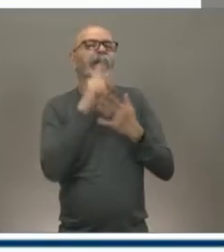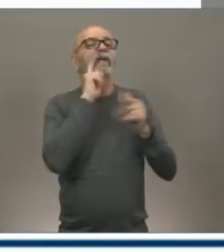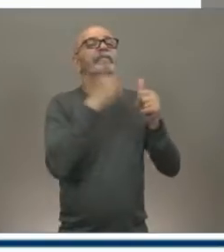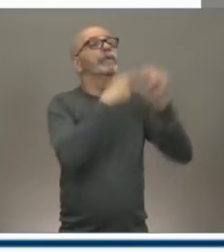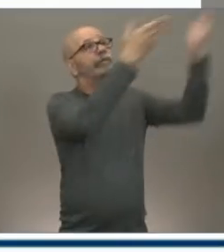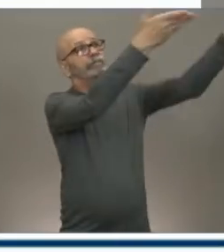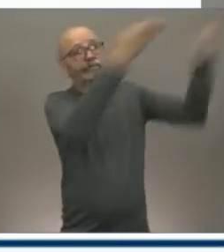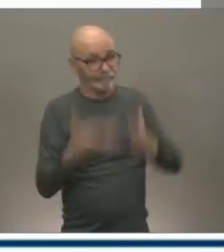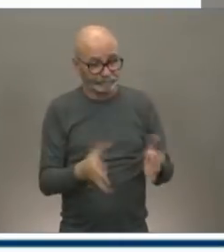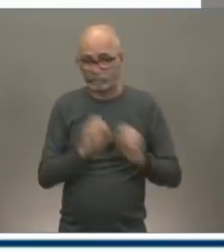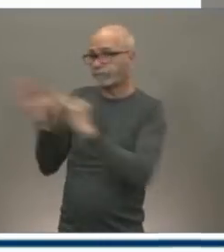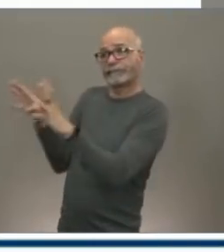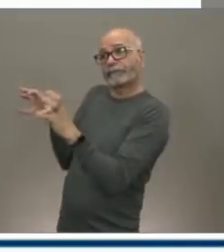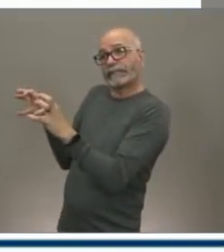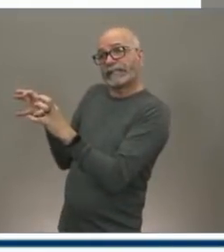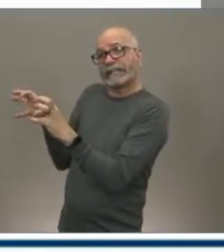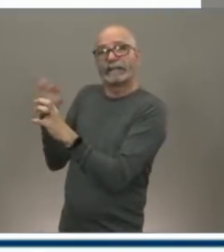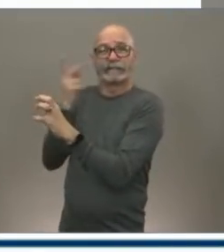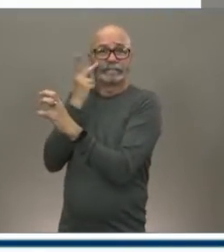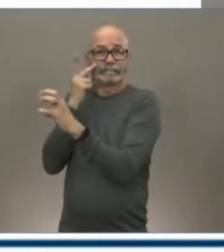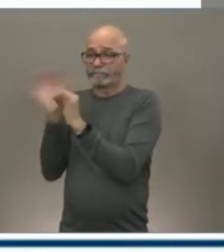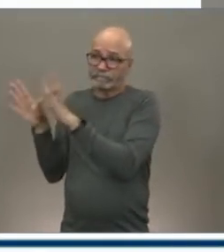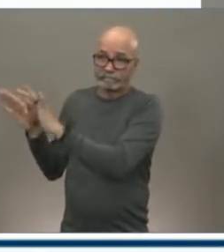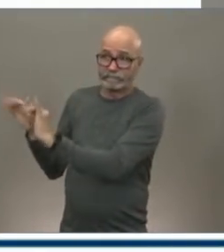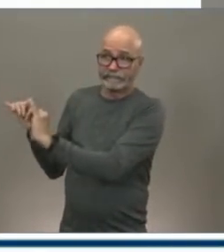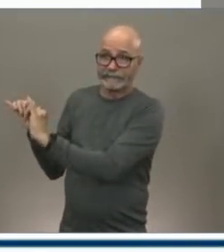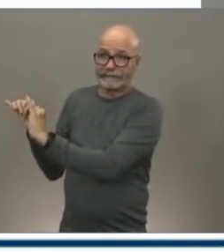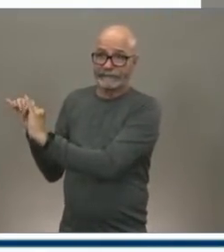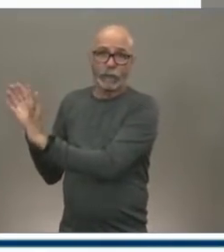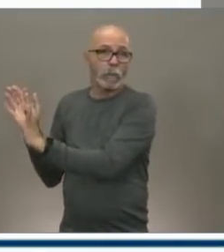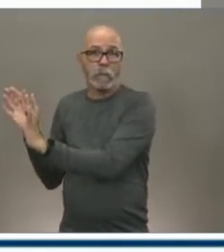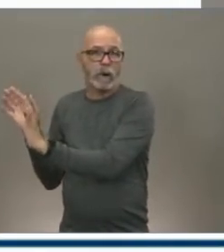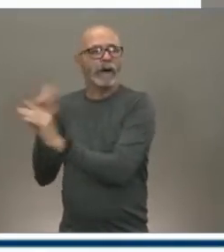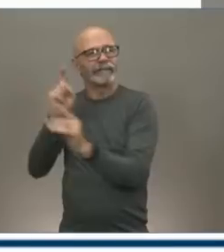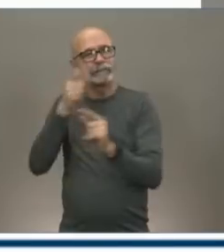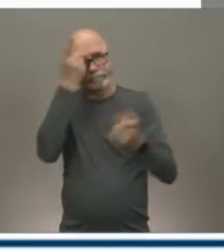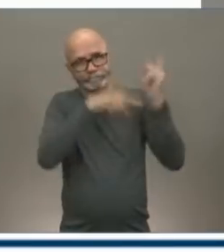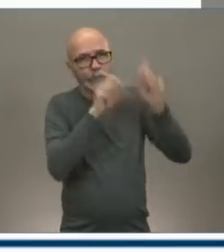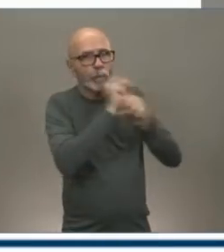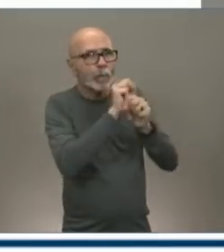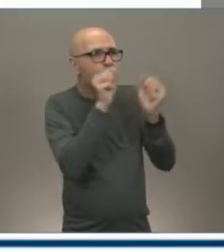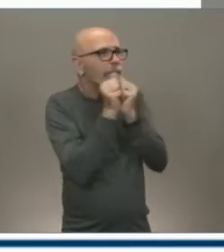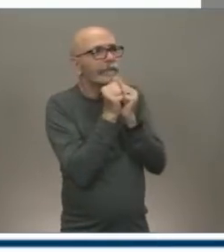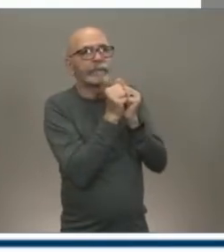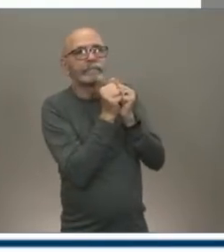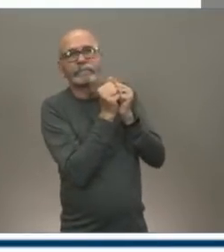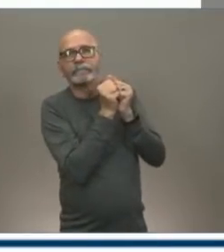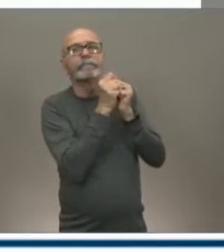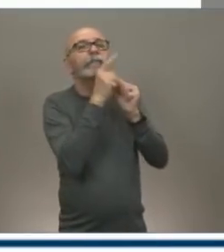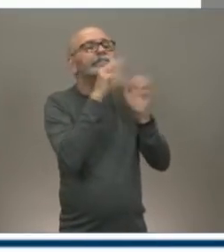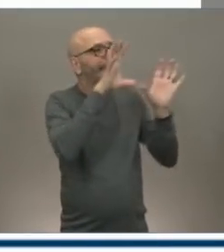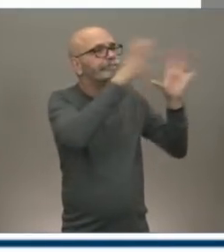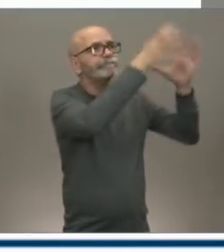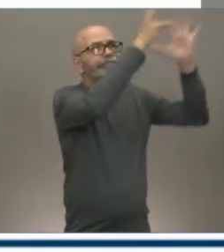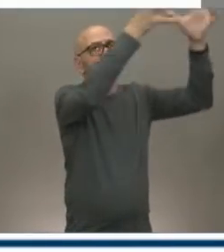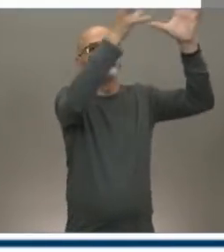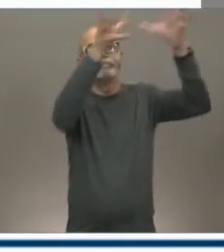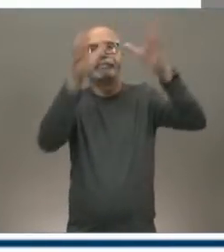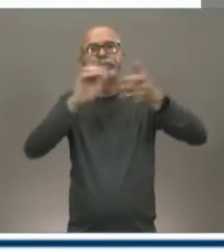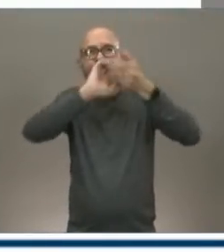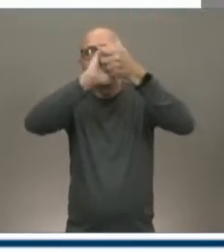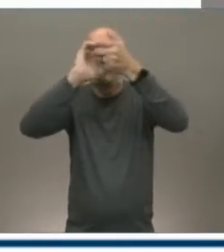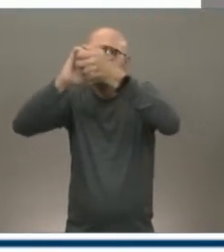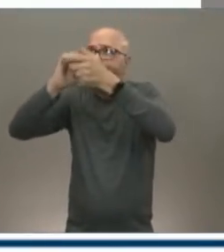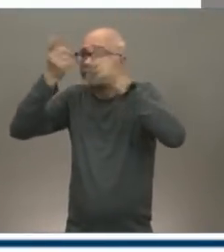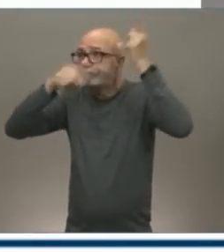tracking and storing the vaccine. This is going to be done in partnership across the country. All provinces and territories are doing this. We're going to